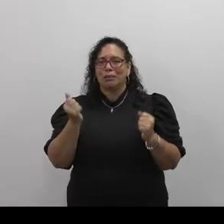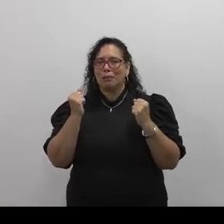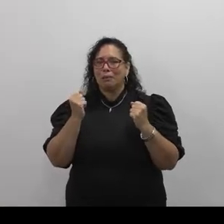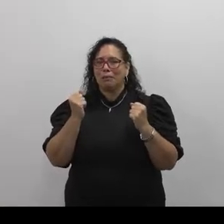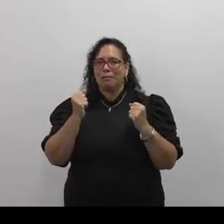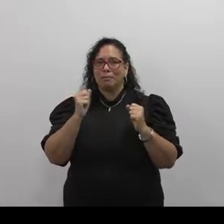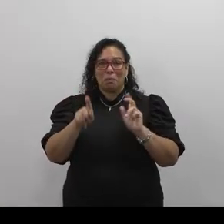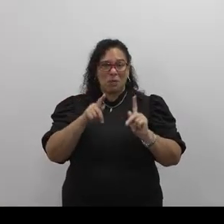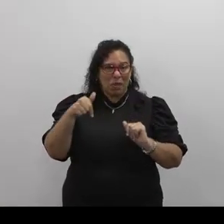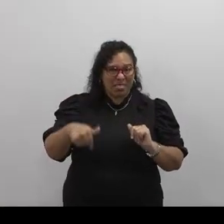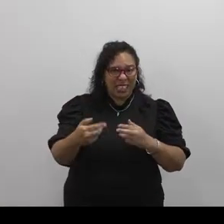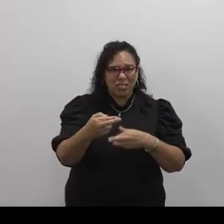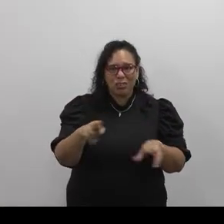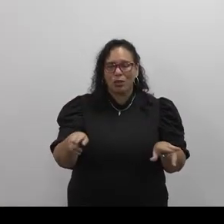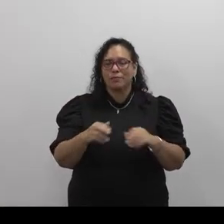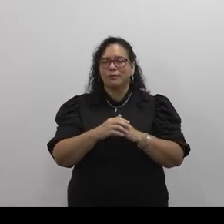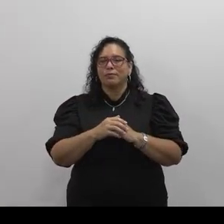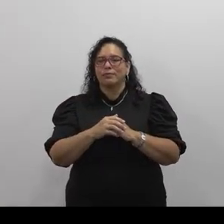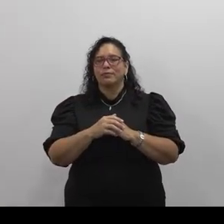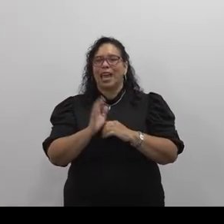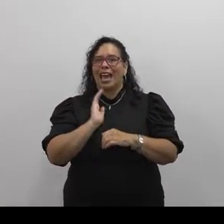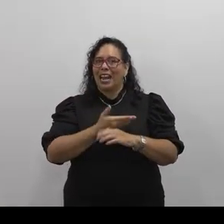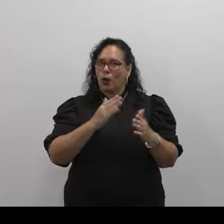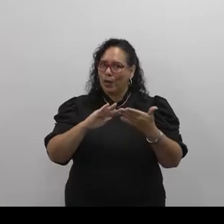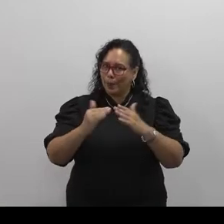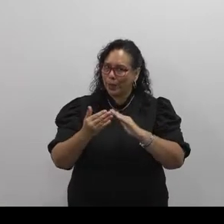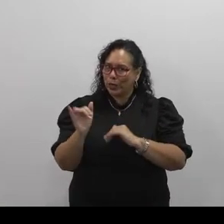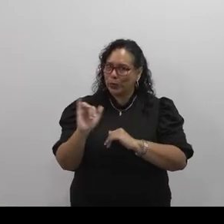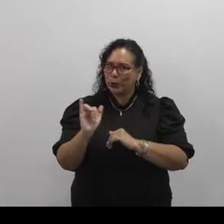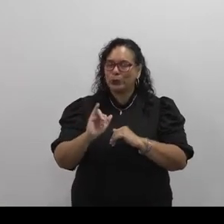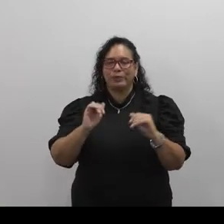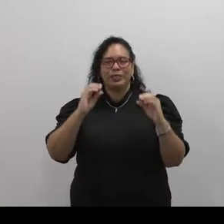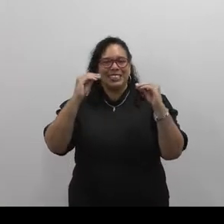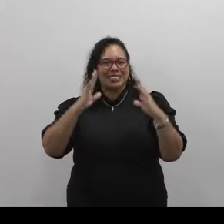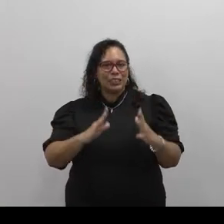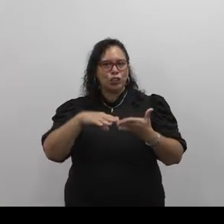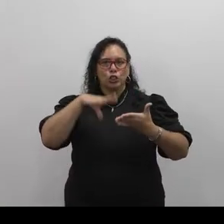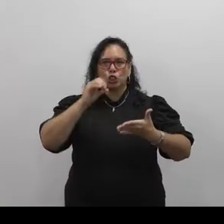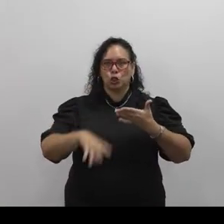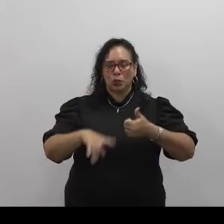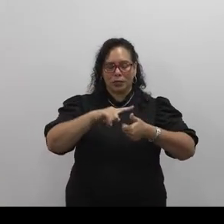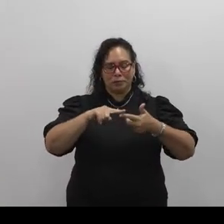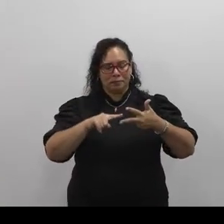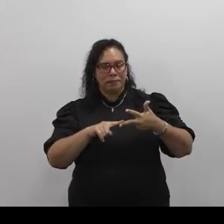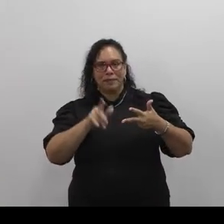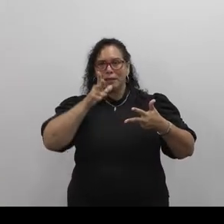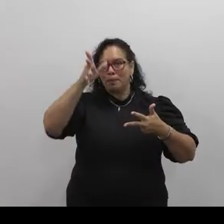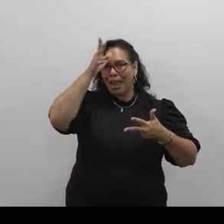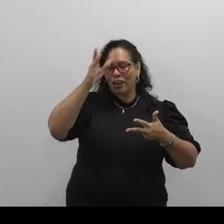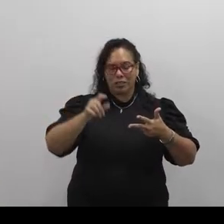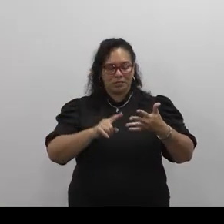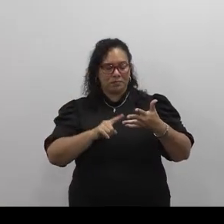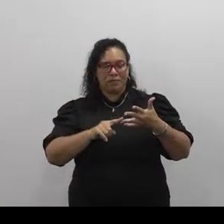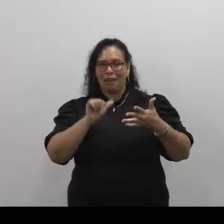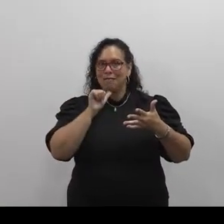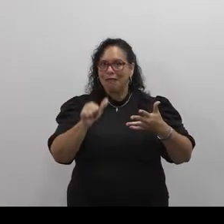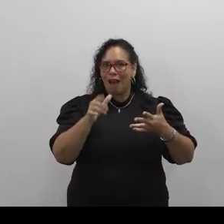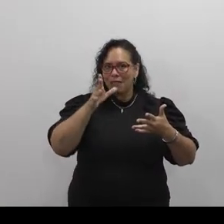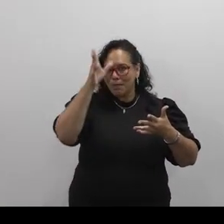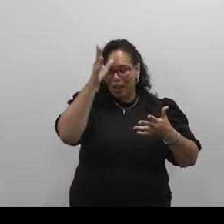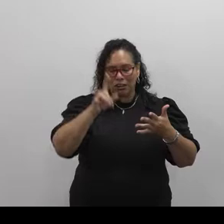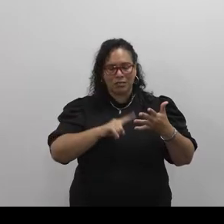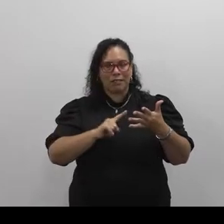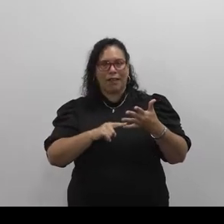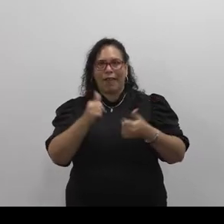by stakeholders of our Long Beach Unified community. Teachers, students, parents, non-parents, everybody